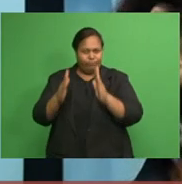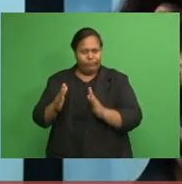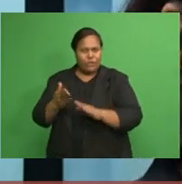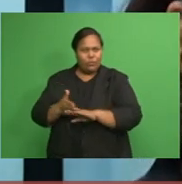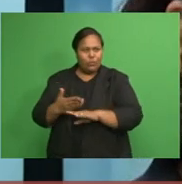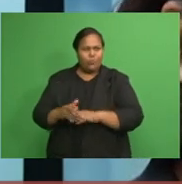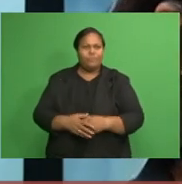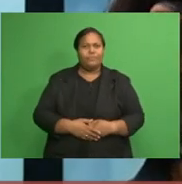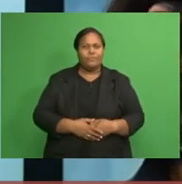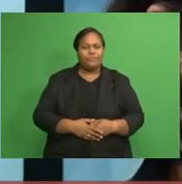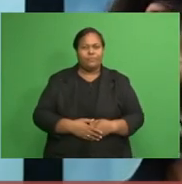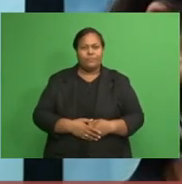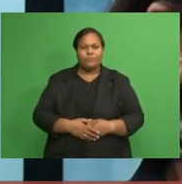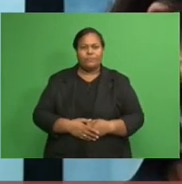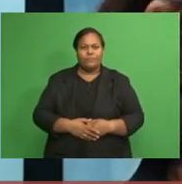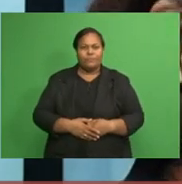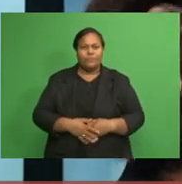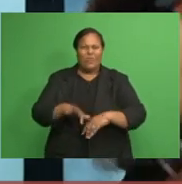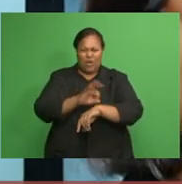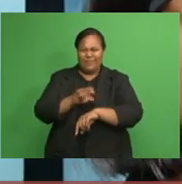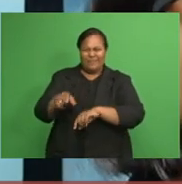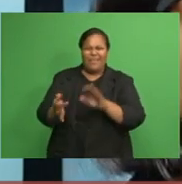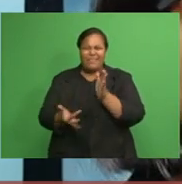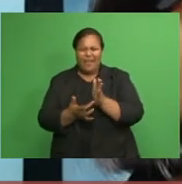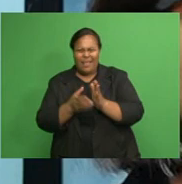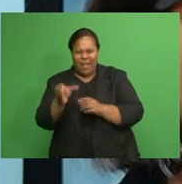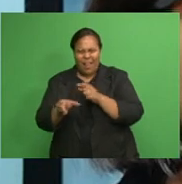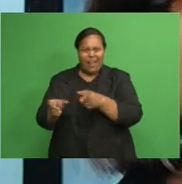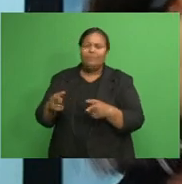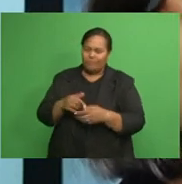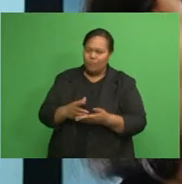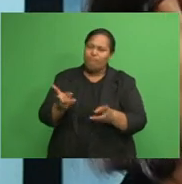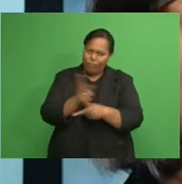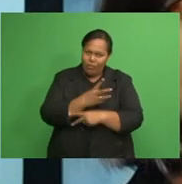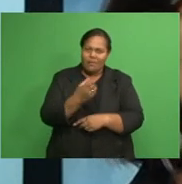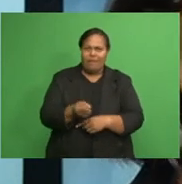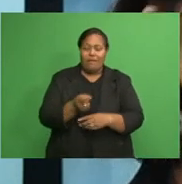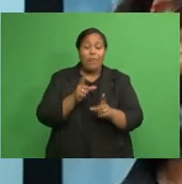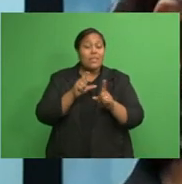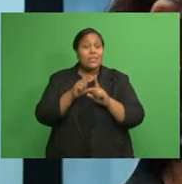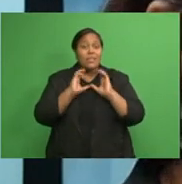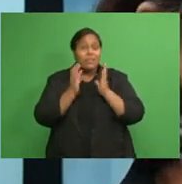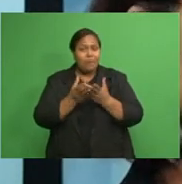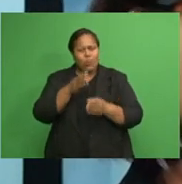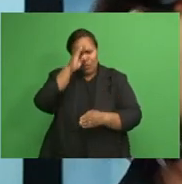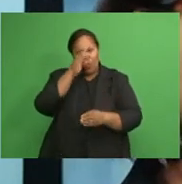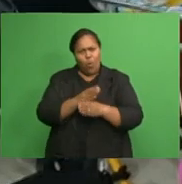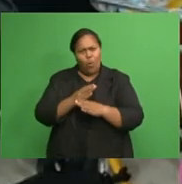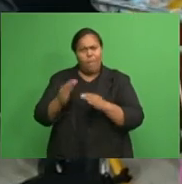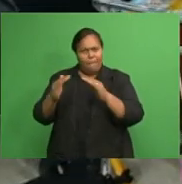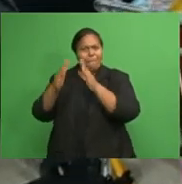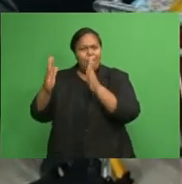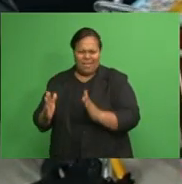clinical and technical capacity, we have the products, and by December hopefully we'll have the building as